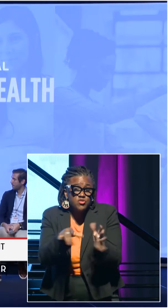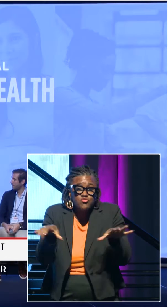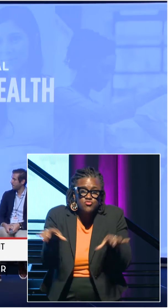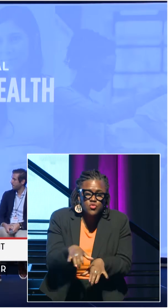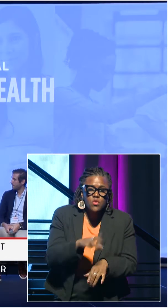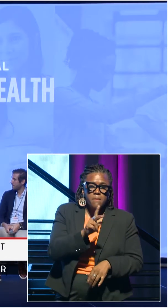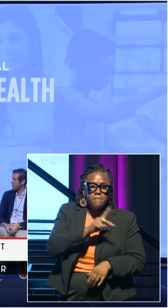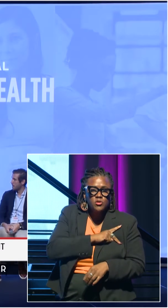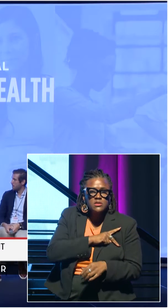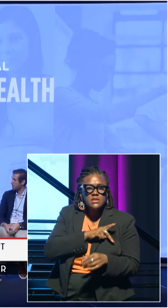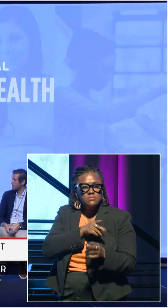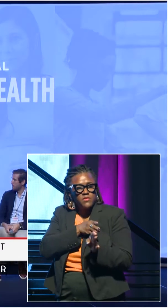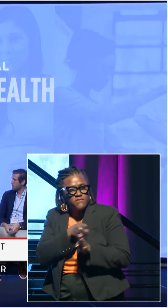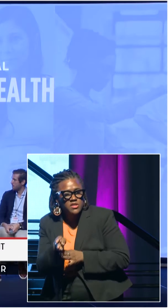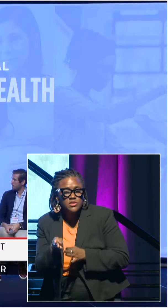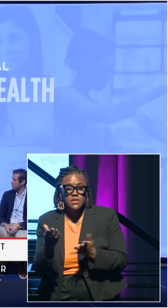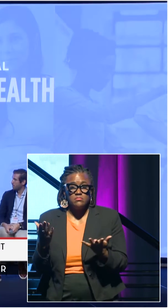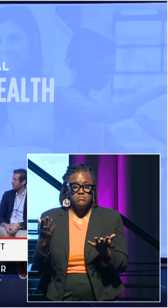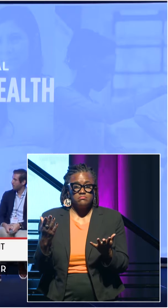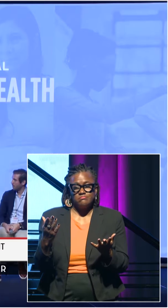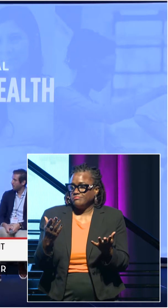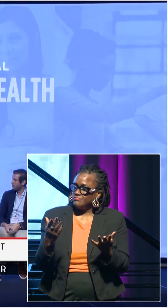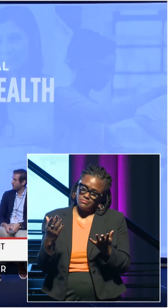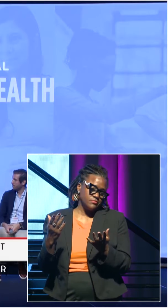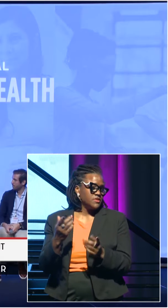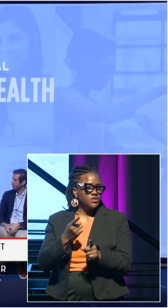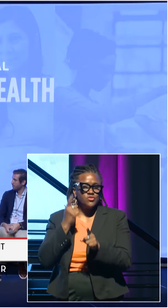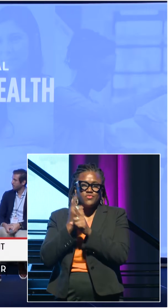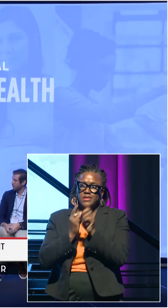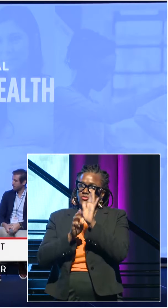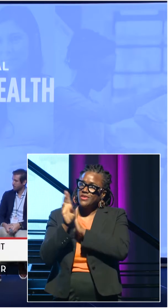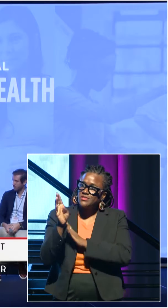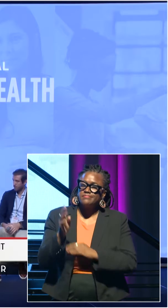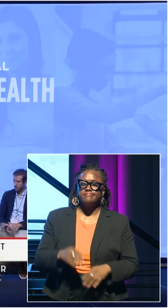and professionally, we're going in the right direction.